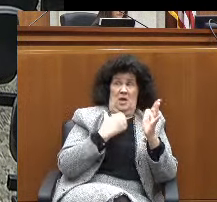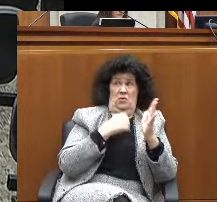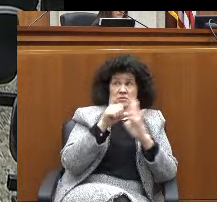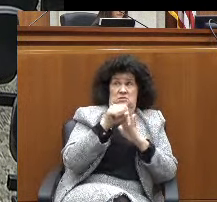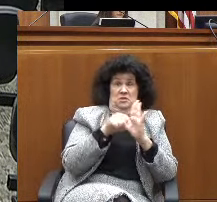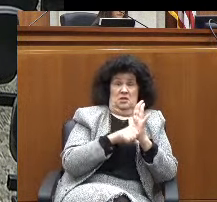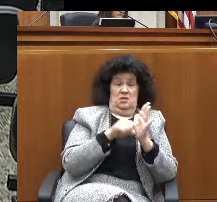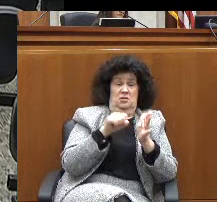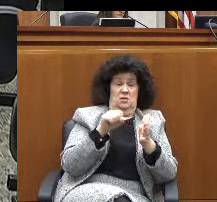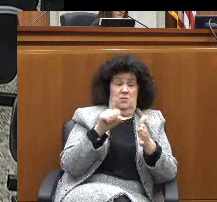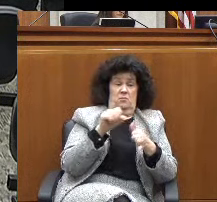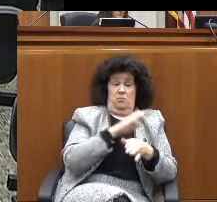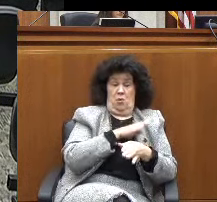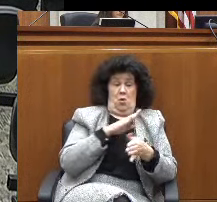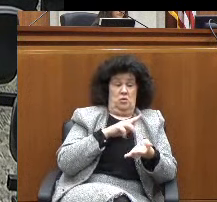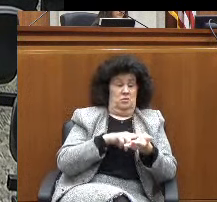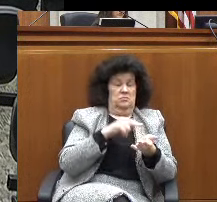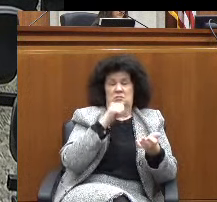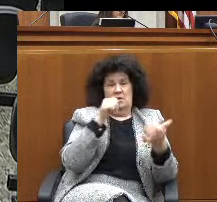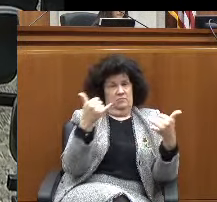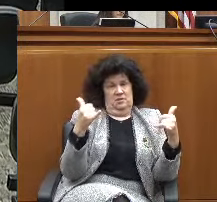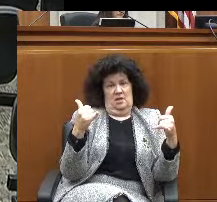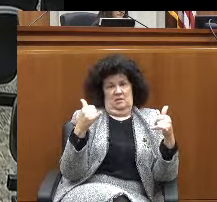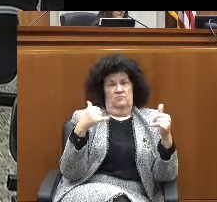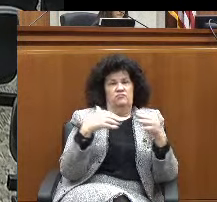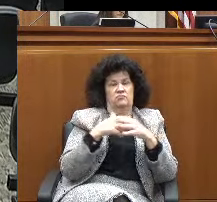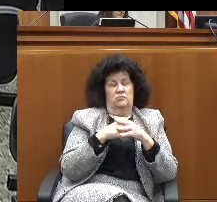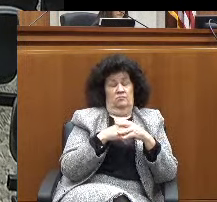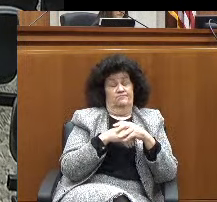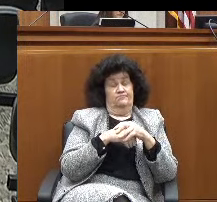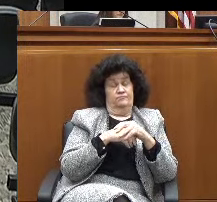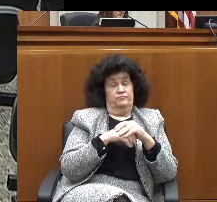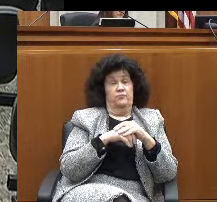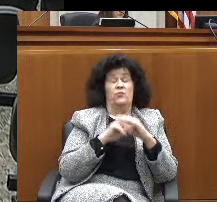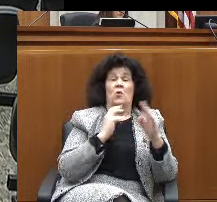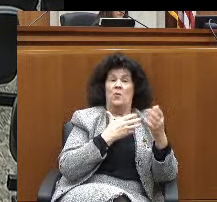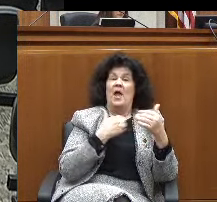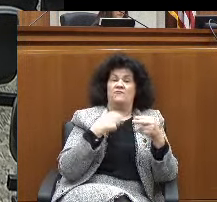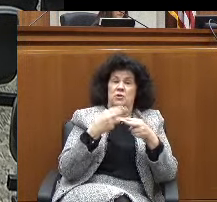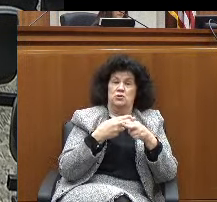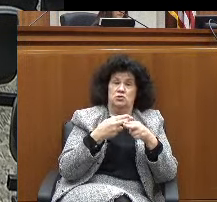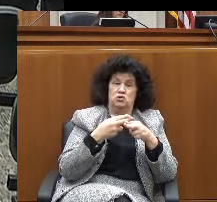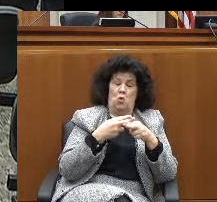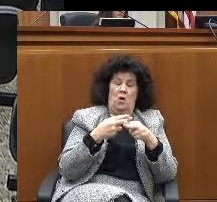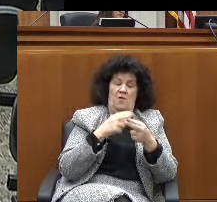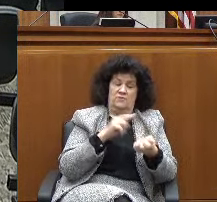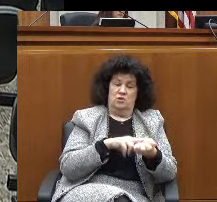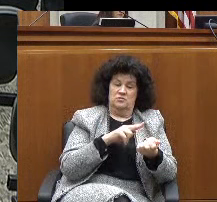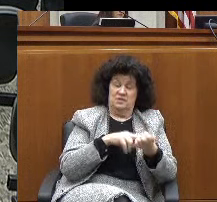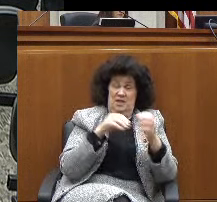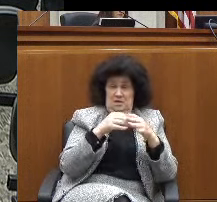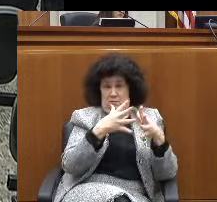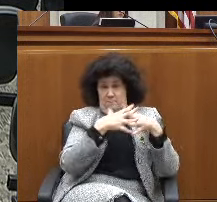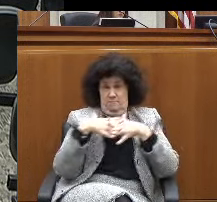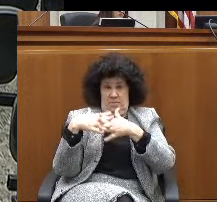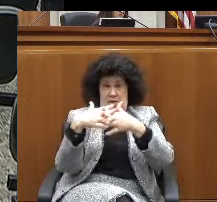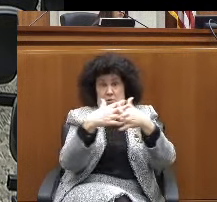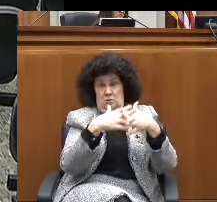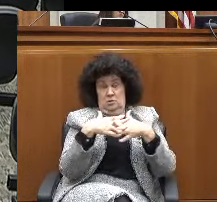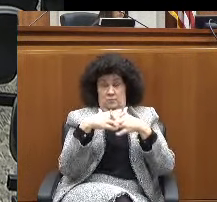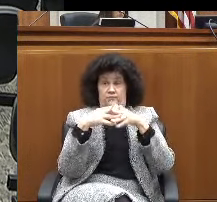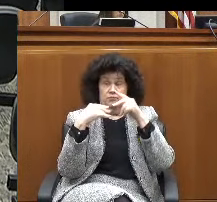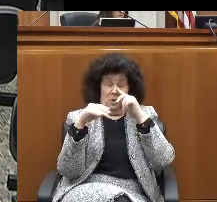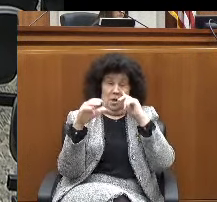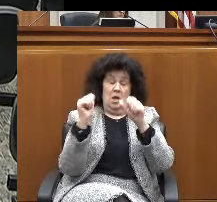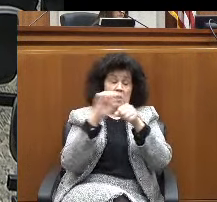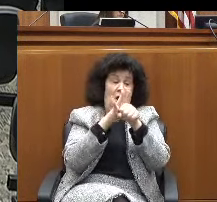our State Board of Nursing does not play, and that's any of them. We have a nursing shortage throughout the United States. COVID has made